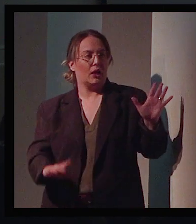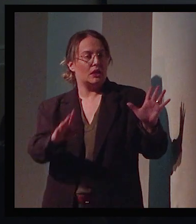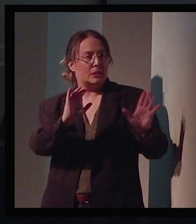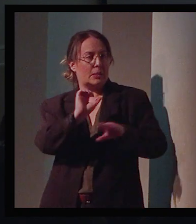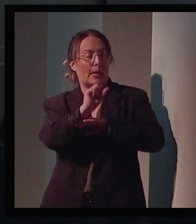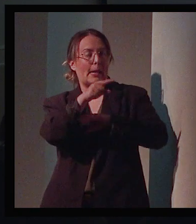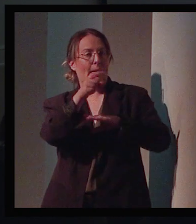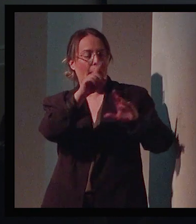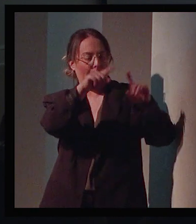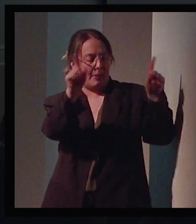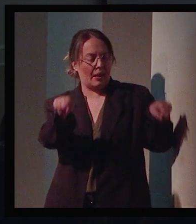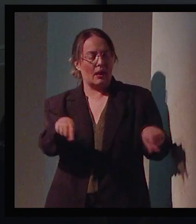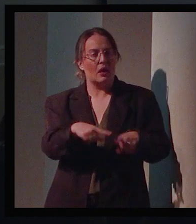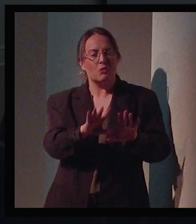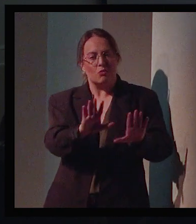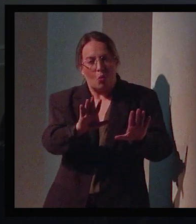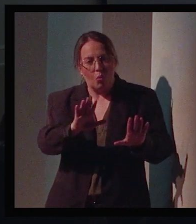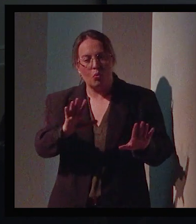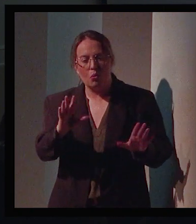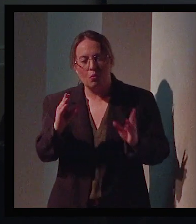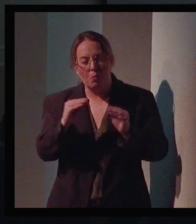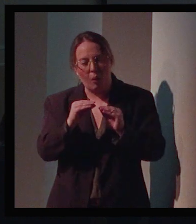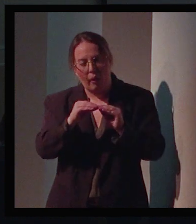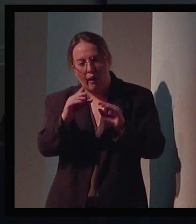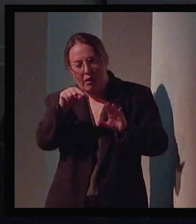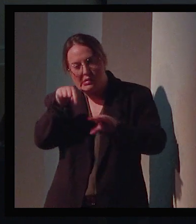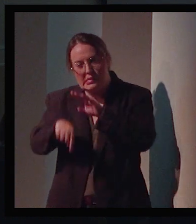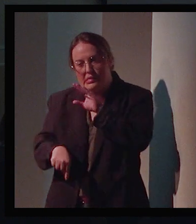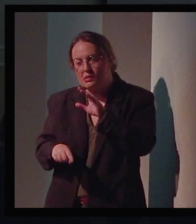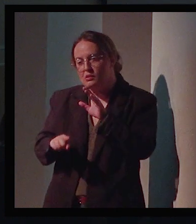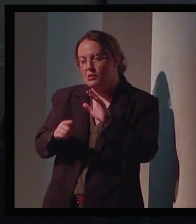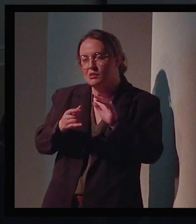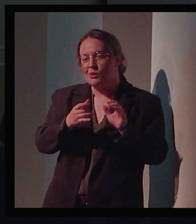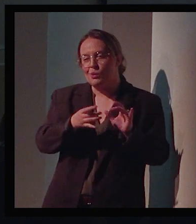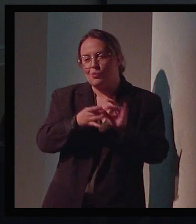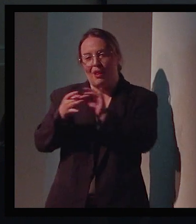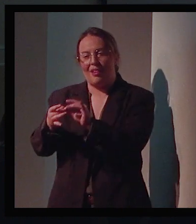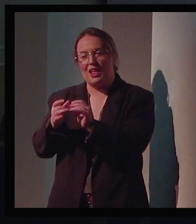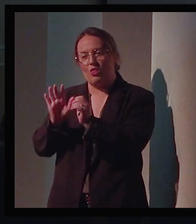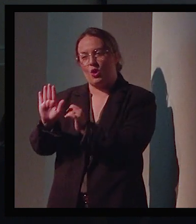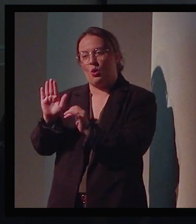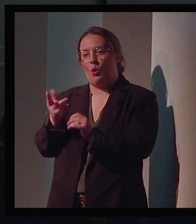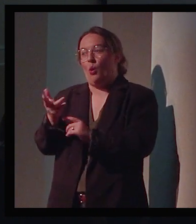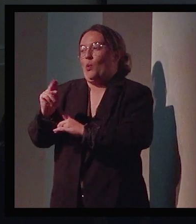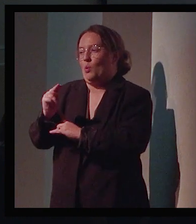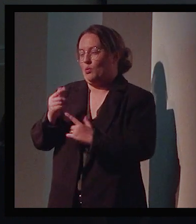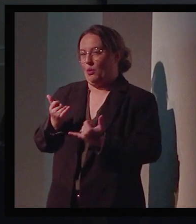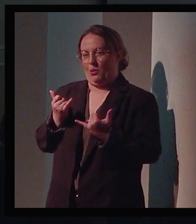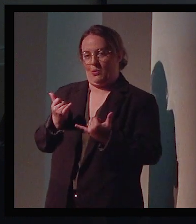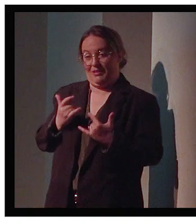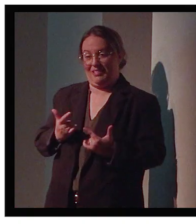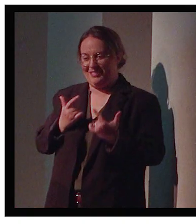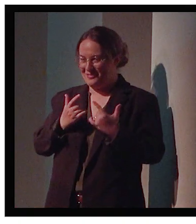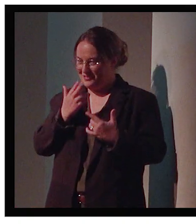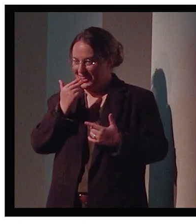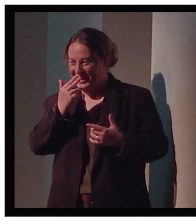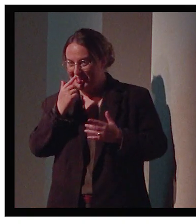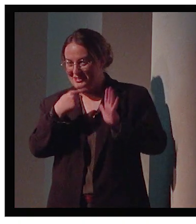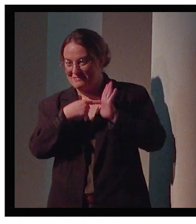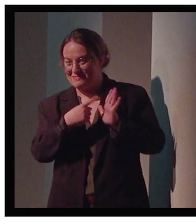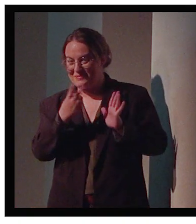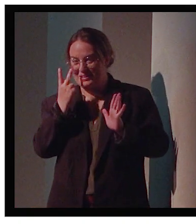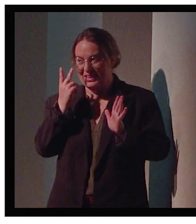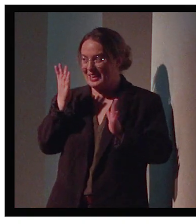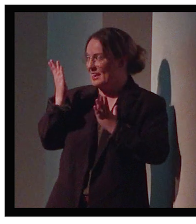but preferred images and subjects that were more relevant to their own contemporary lives. And this is humorously illustrated here